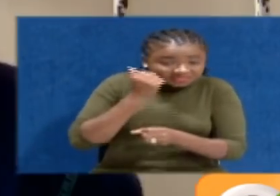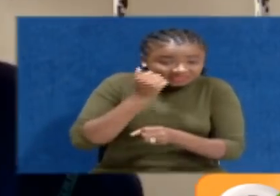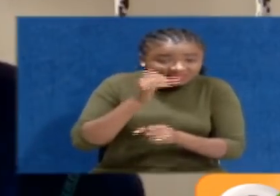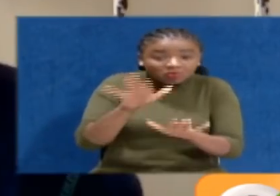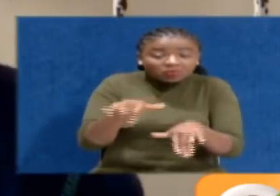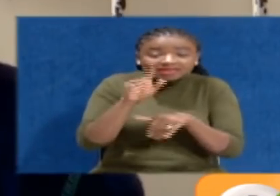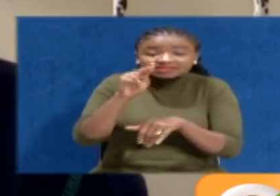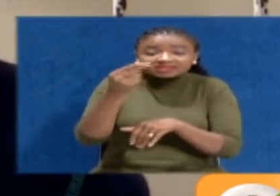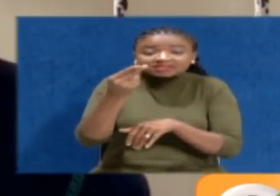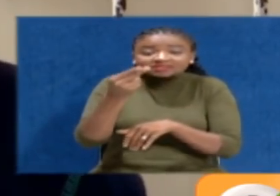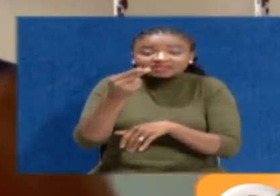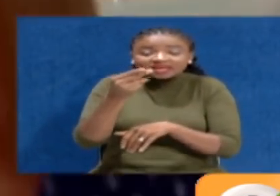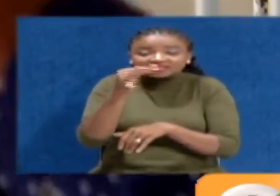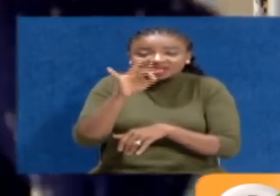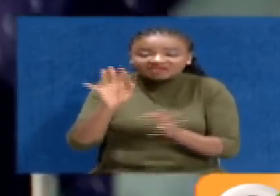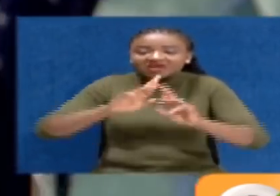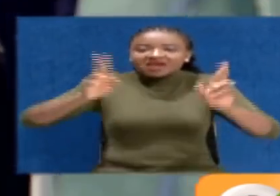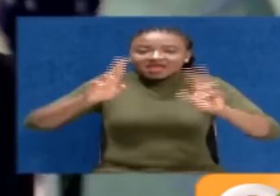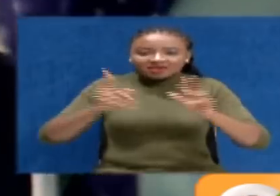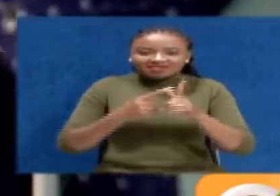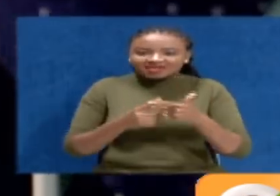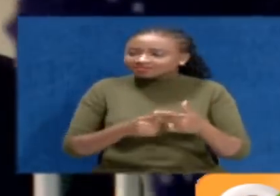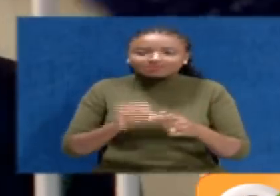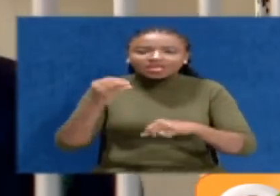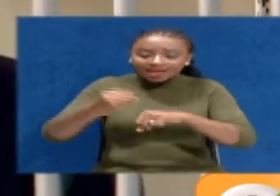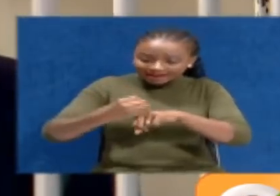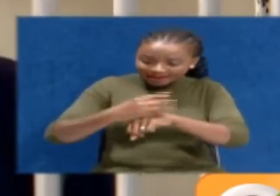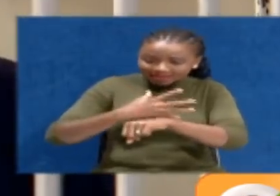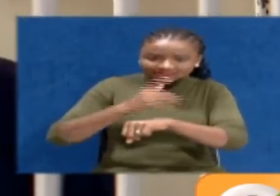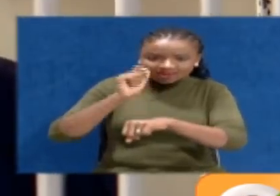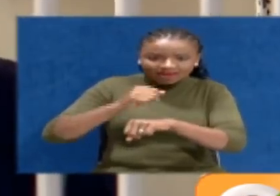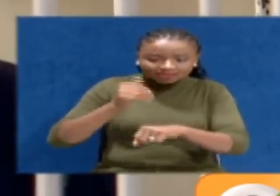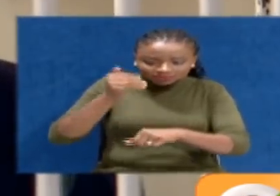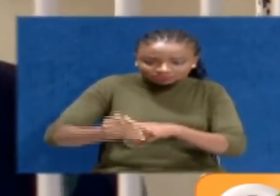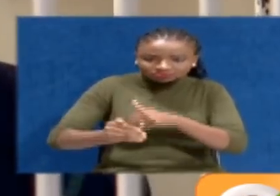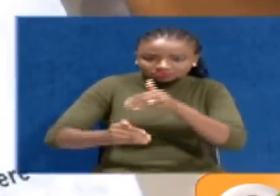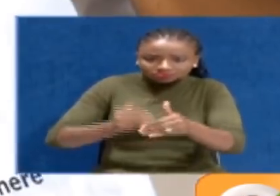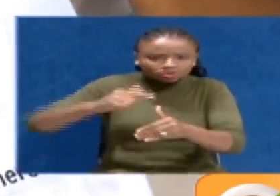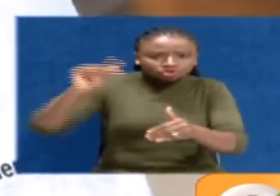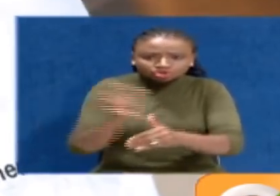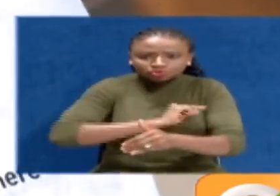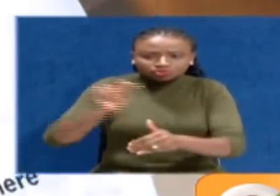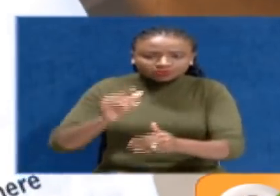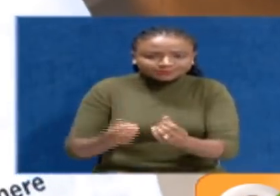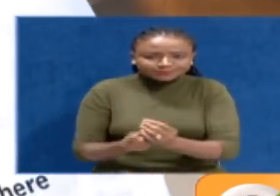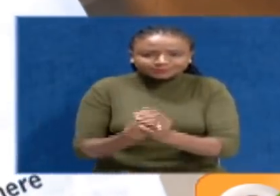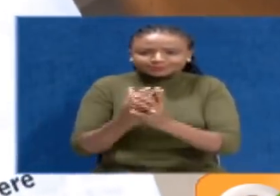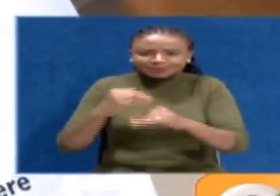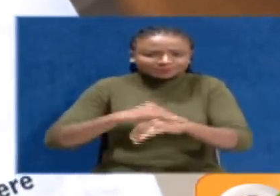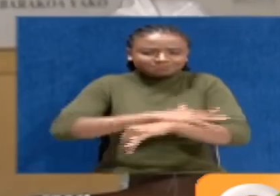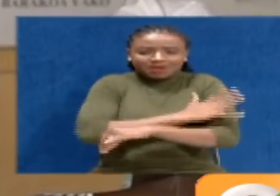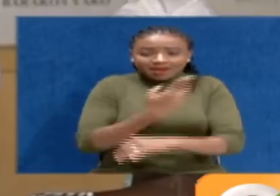to mature. Cancer, for instance, can advance in one's body from one stage to another in a matter of weeks, not to